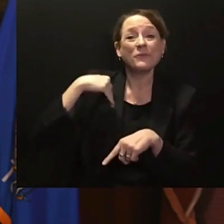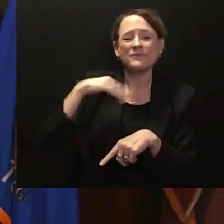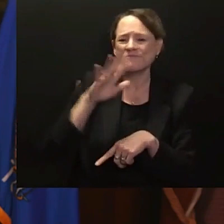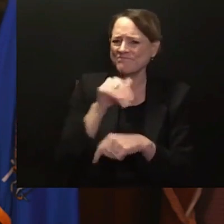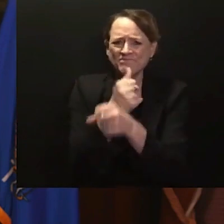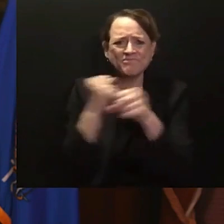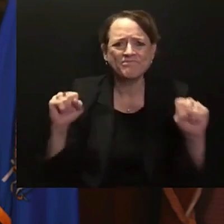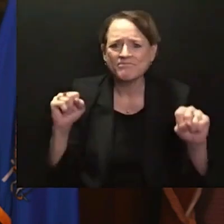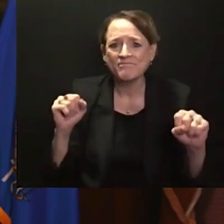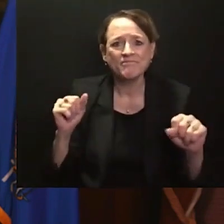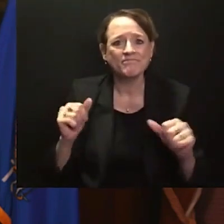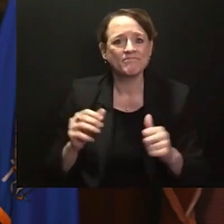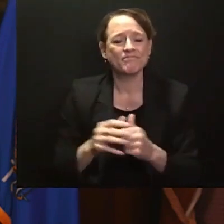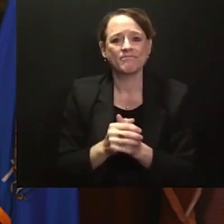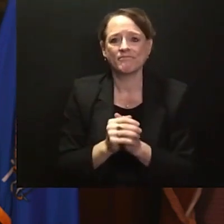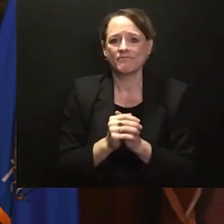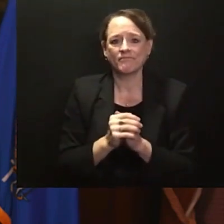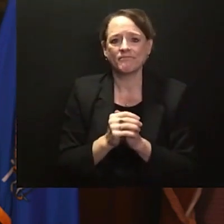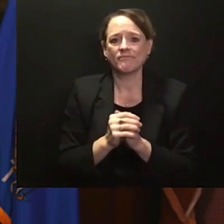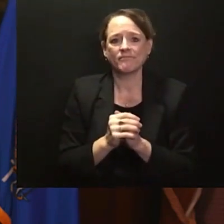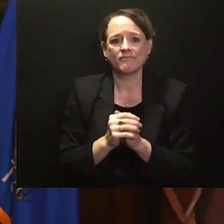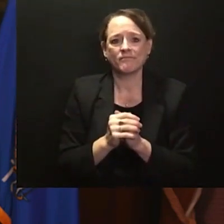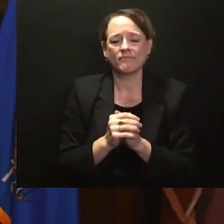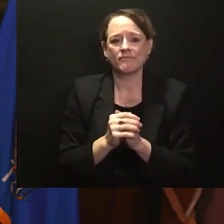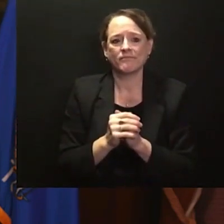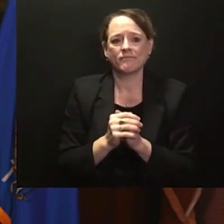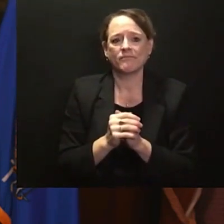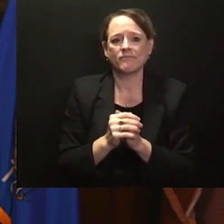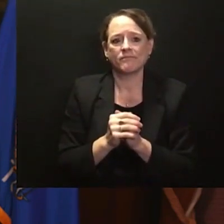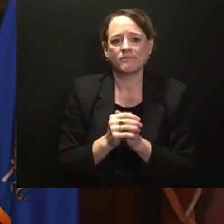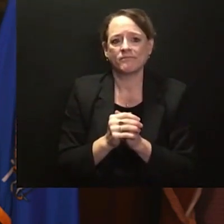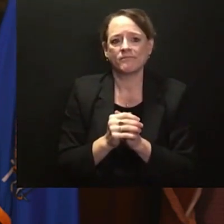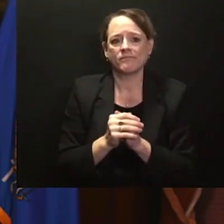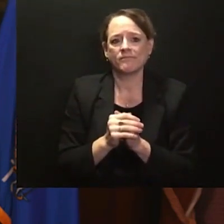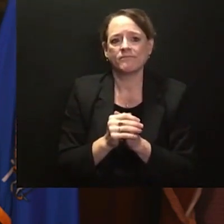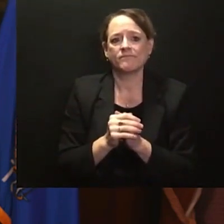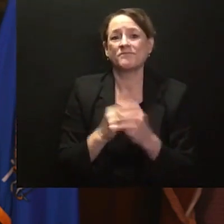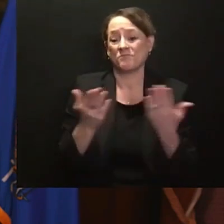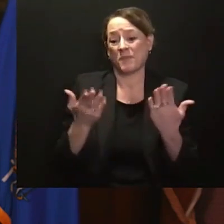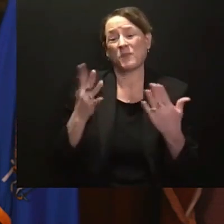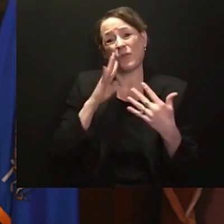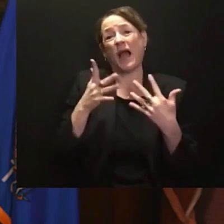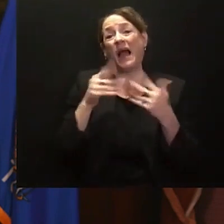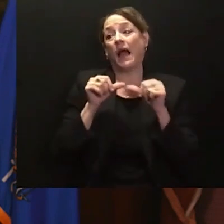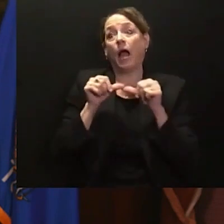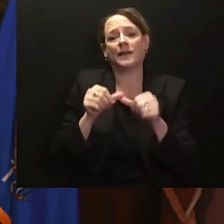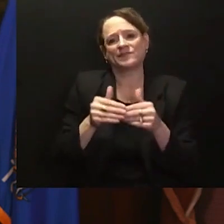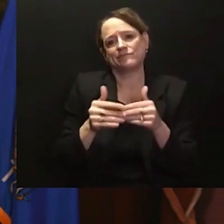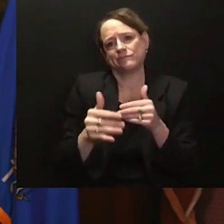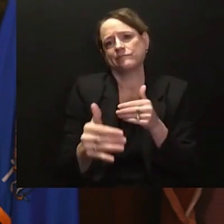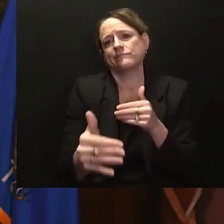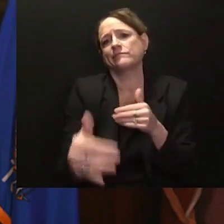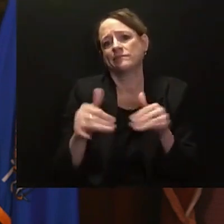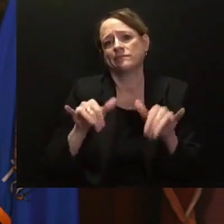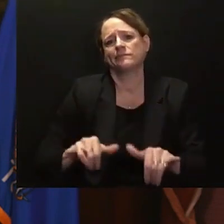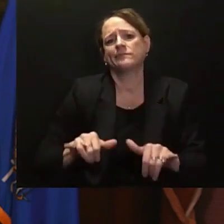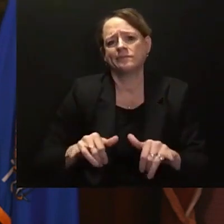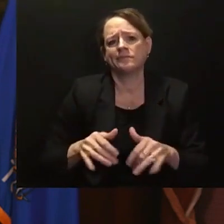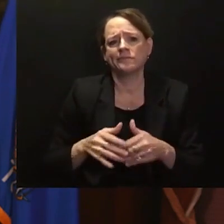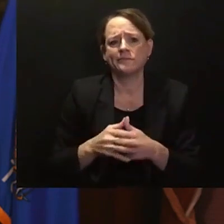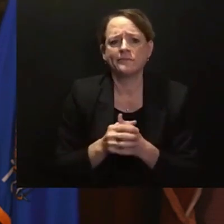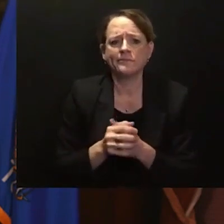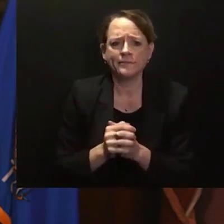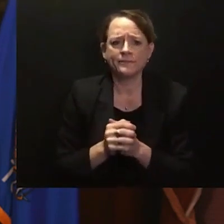for a while yet. So please, please cancel the happy hours, the dinner parties, the sleepovers, the